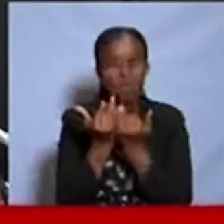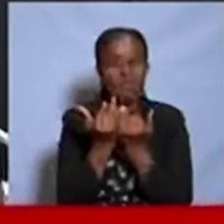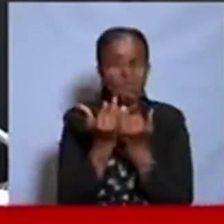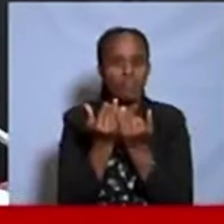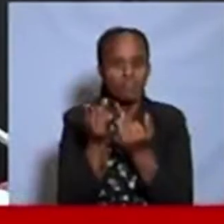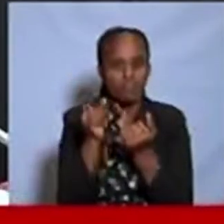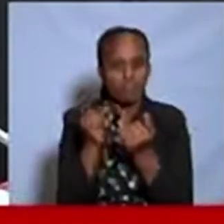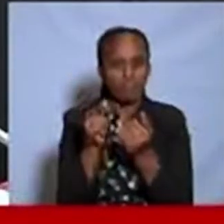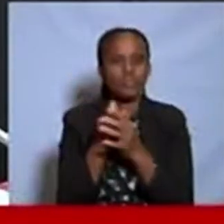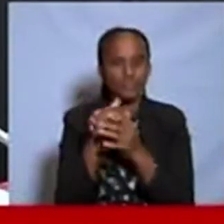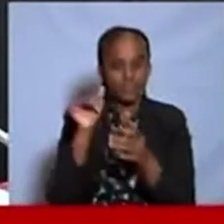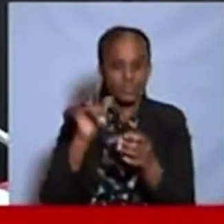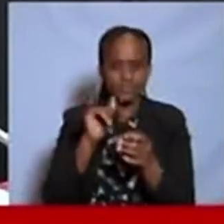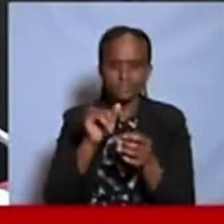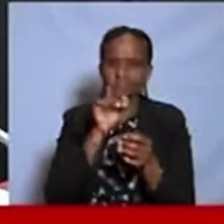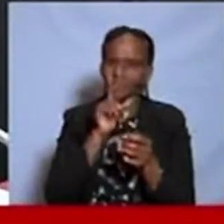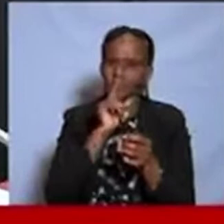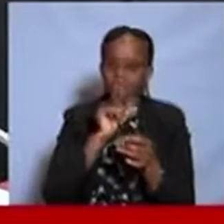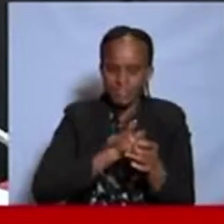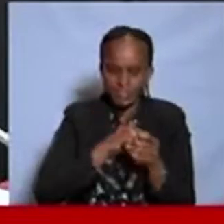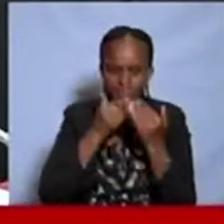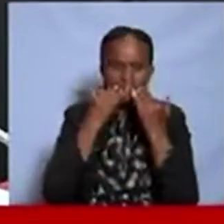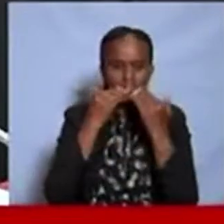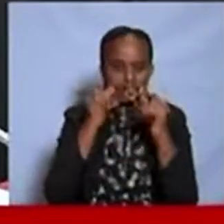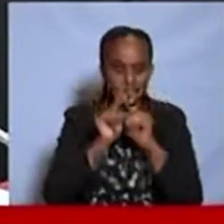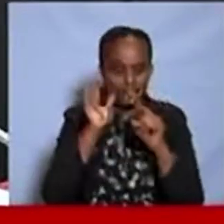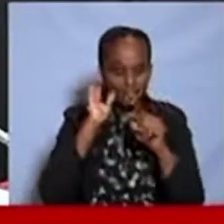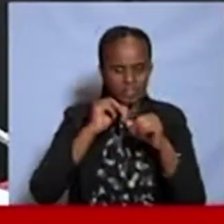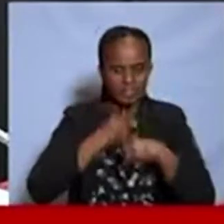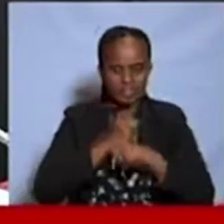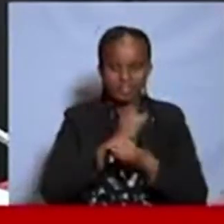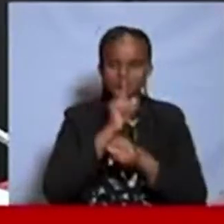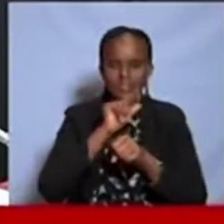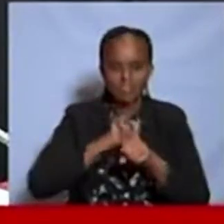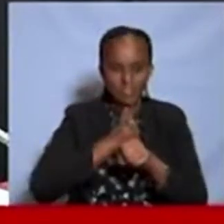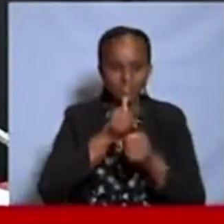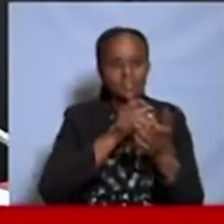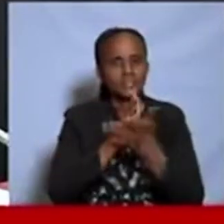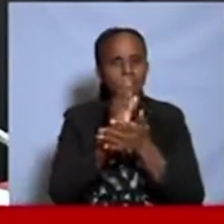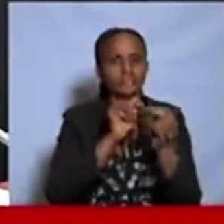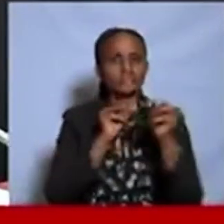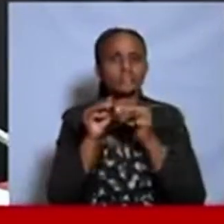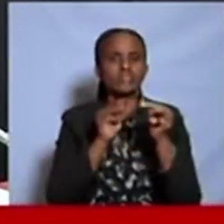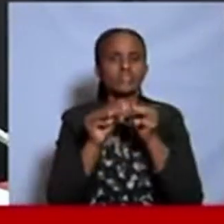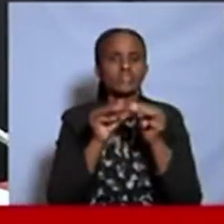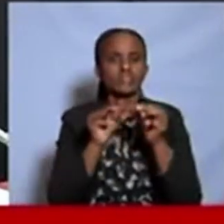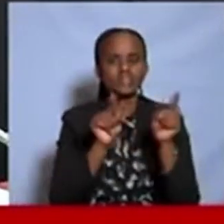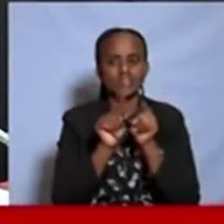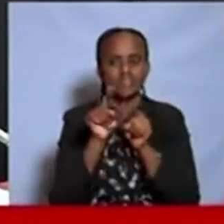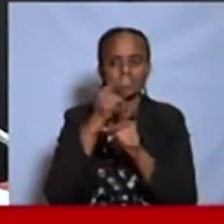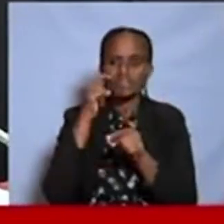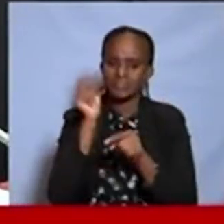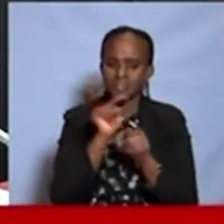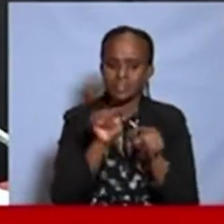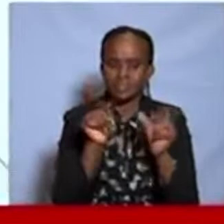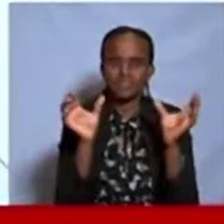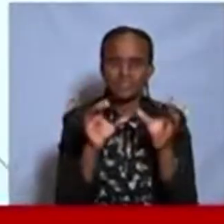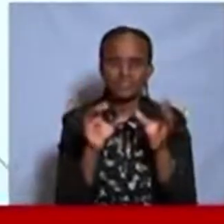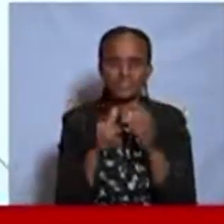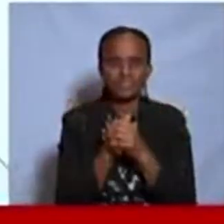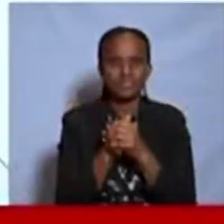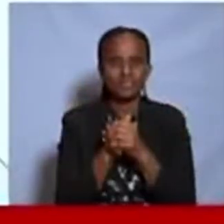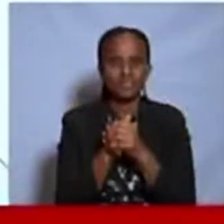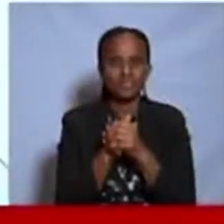So, yes, we appreciate and we ensure that we take corrective measures as directed by this committee, Chair. Yes, because you see,